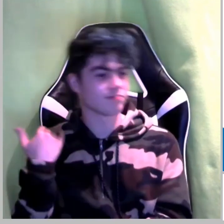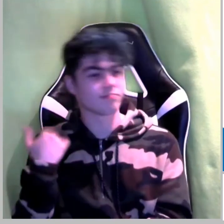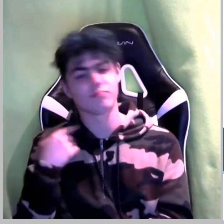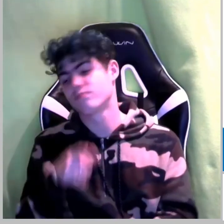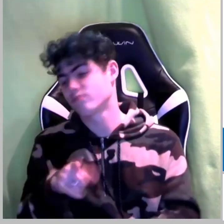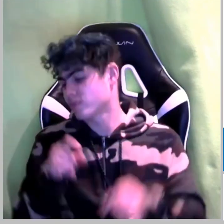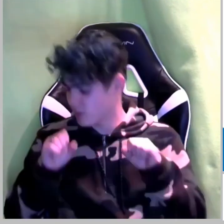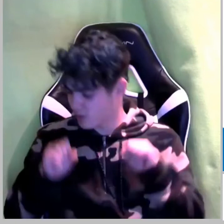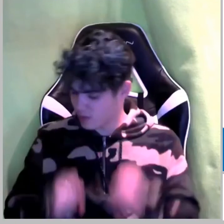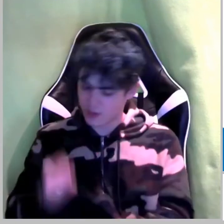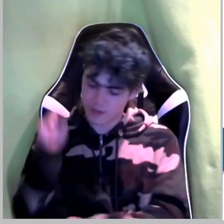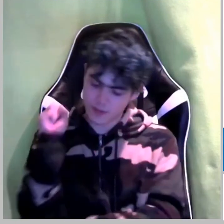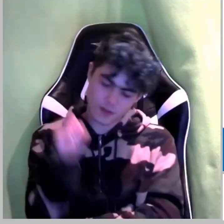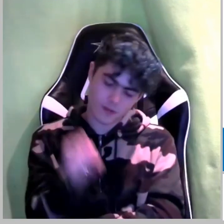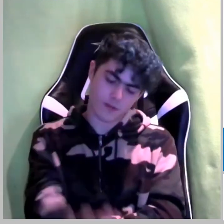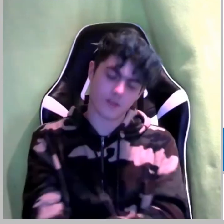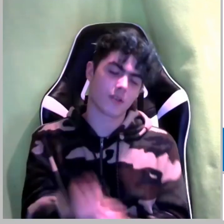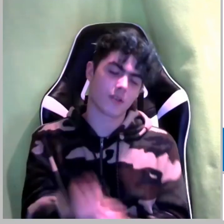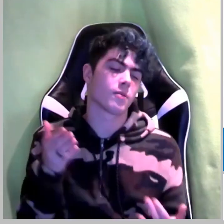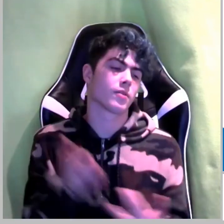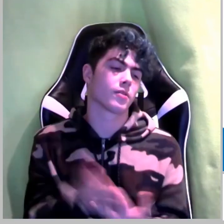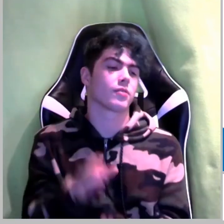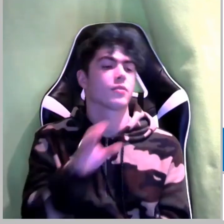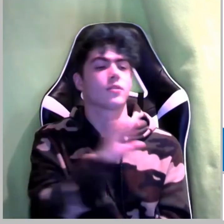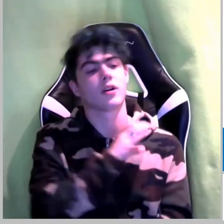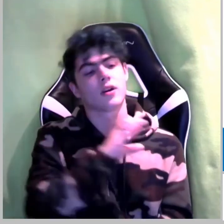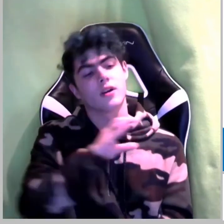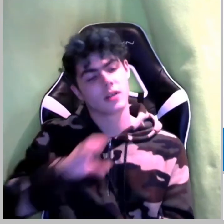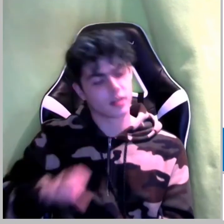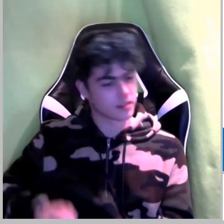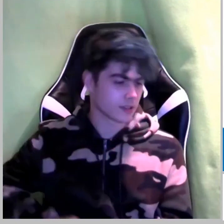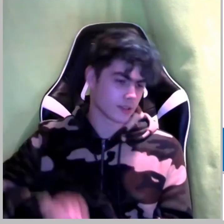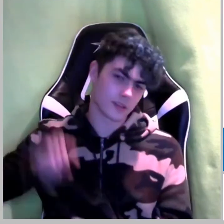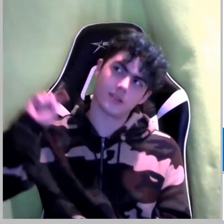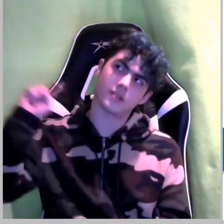past, you may overcome through Christ